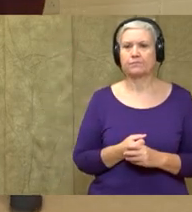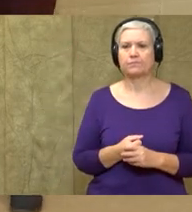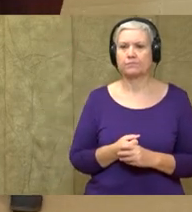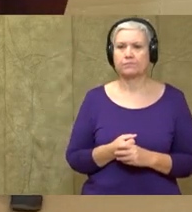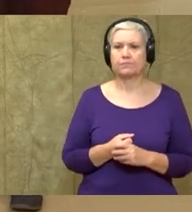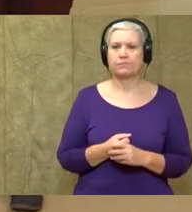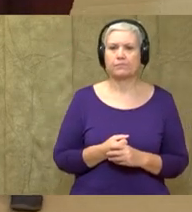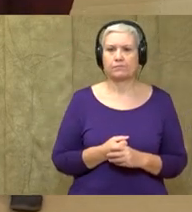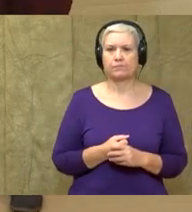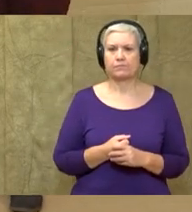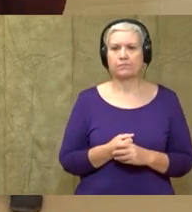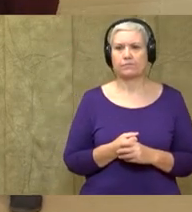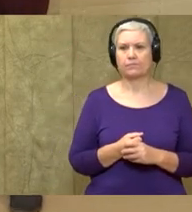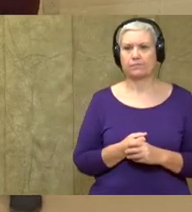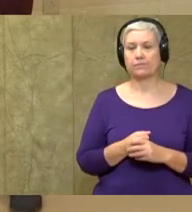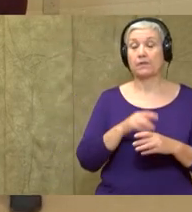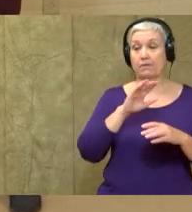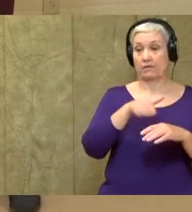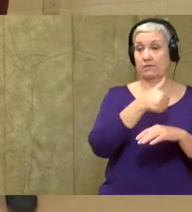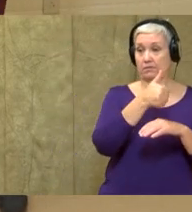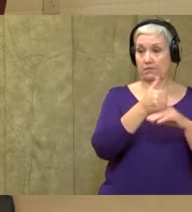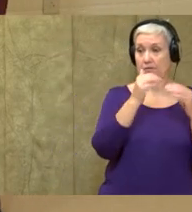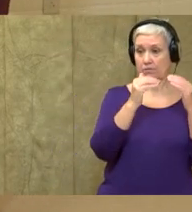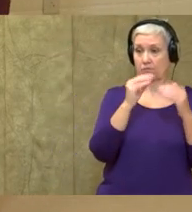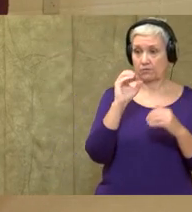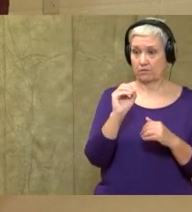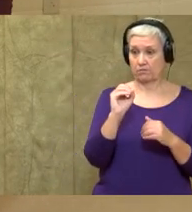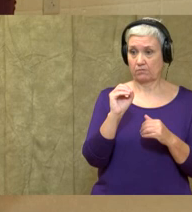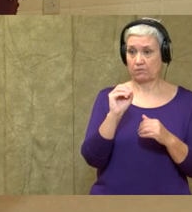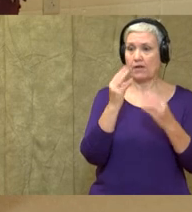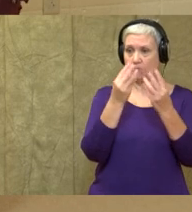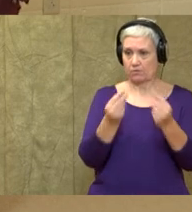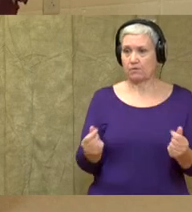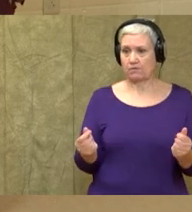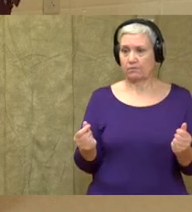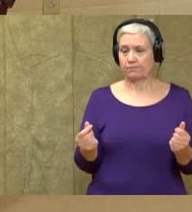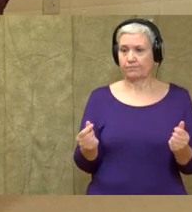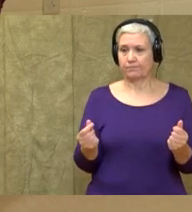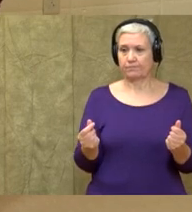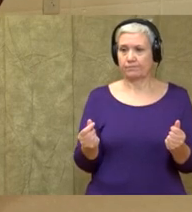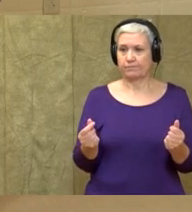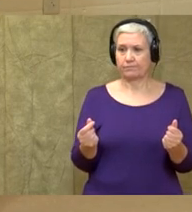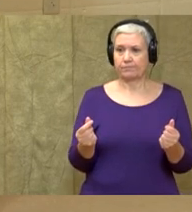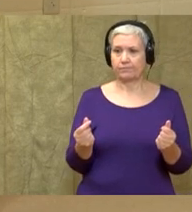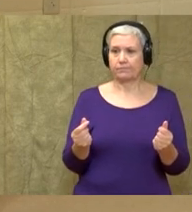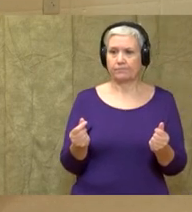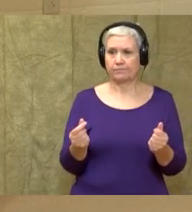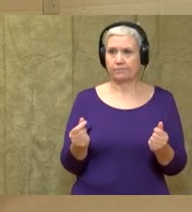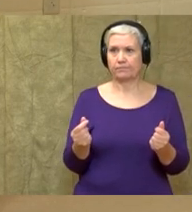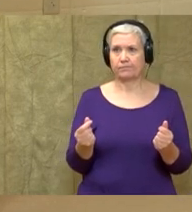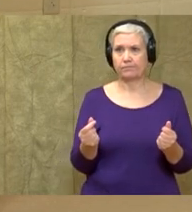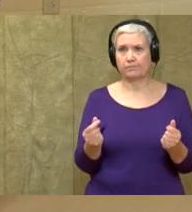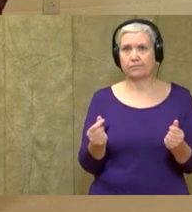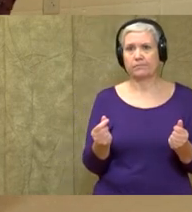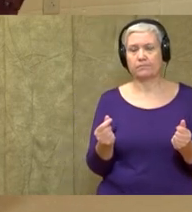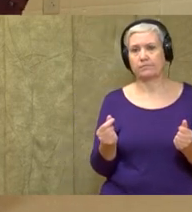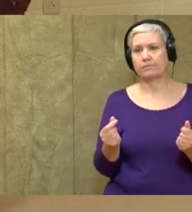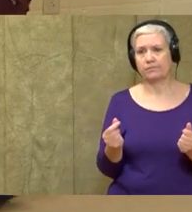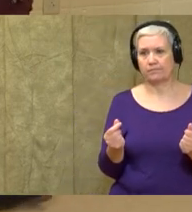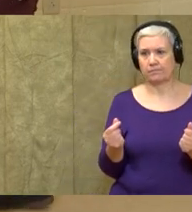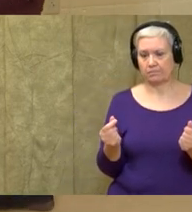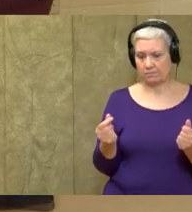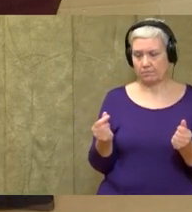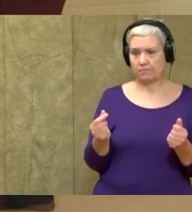If I go back to that equation set equal to zero and I want to solve it to find the solutions that are going to make that equal to zero, I can factor